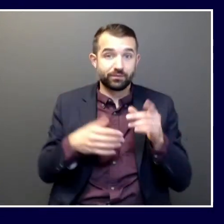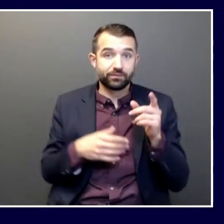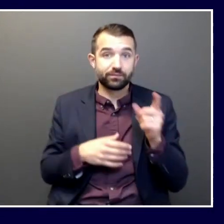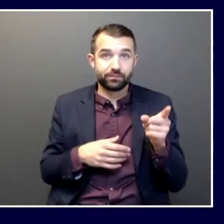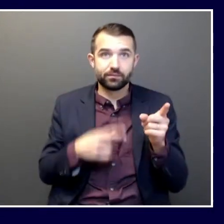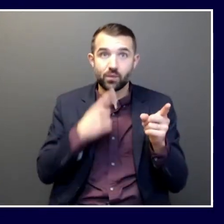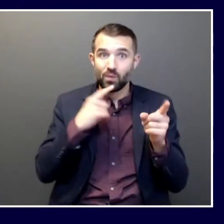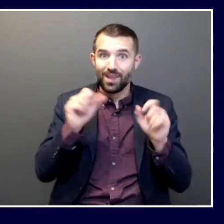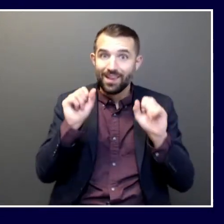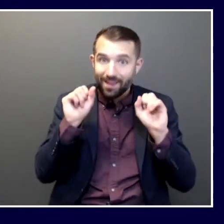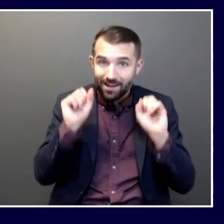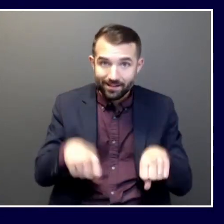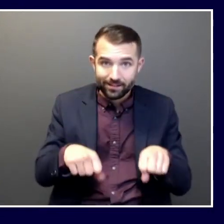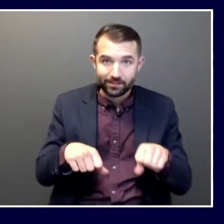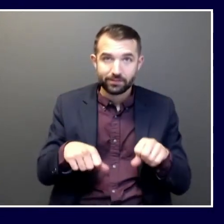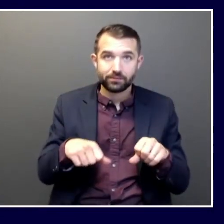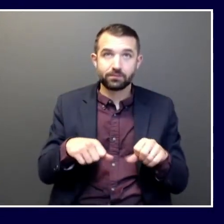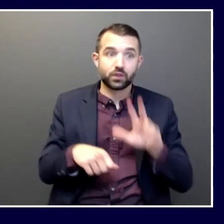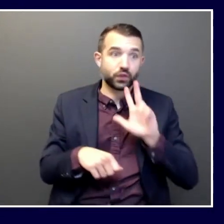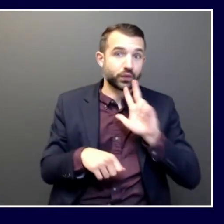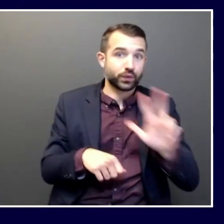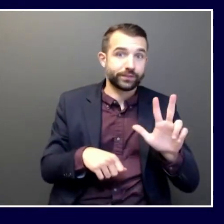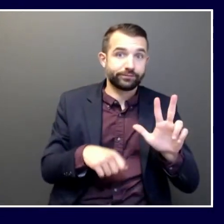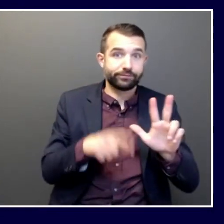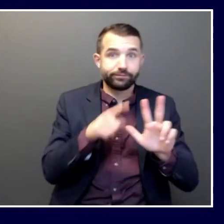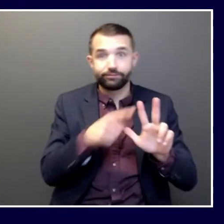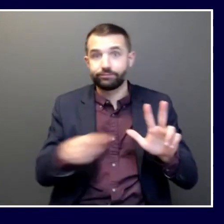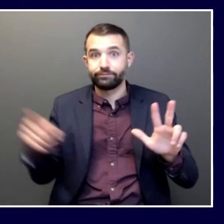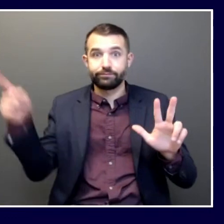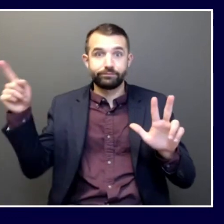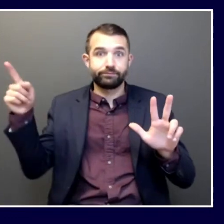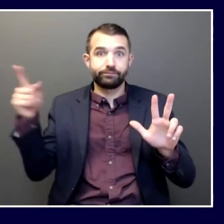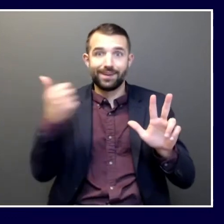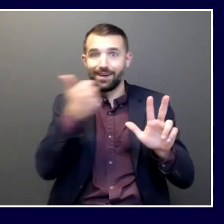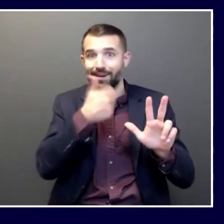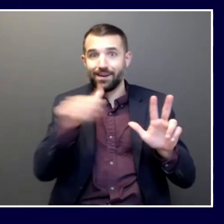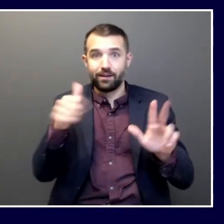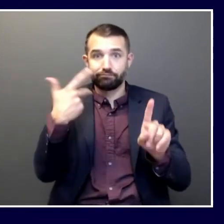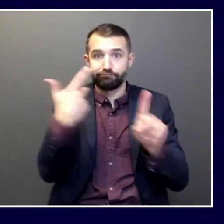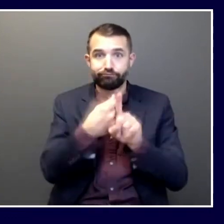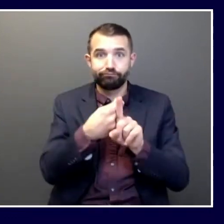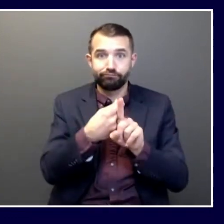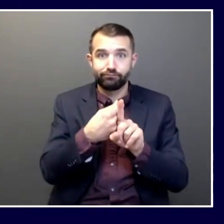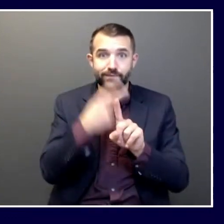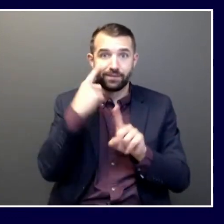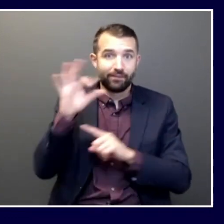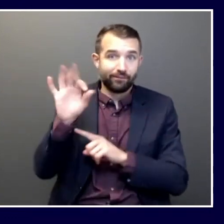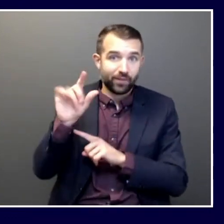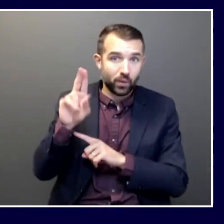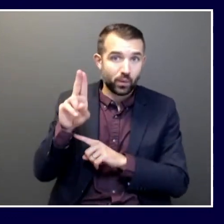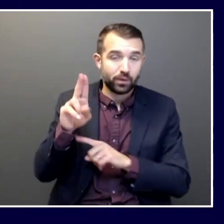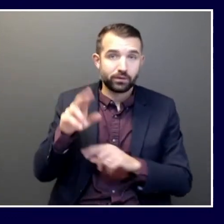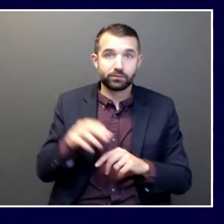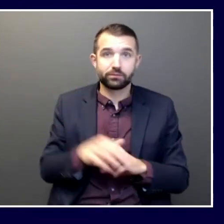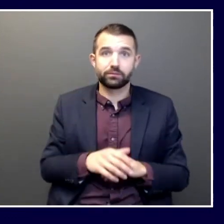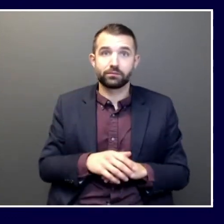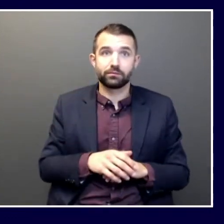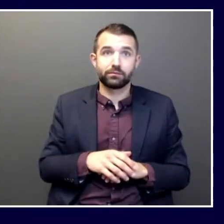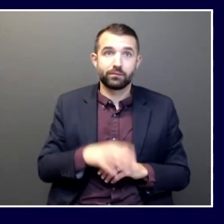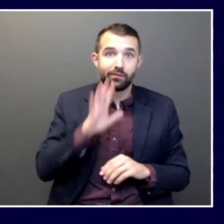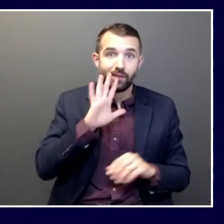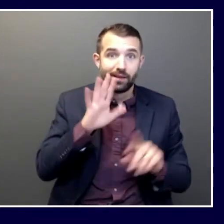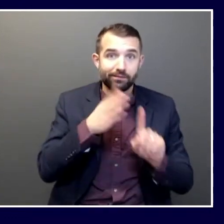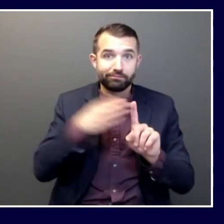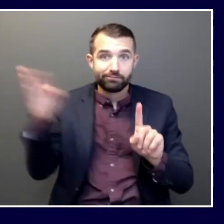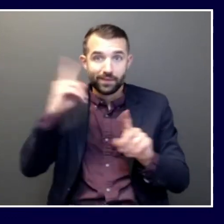children down to age 3. I have heard a few reports, as you noted, just having seen them on